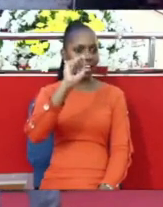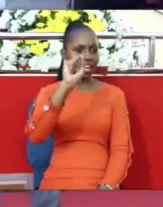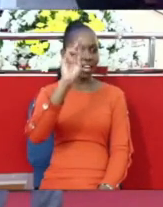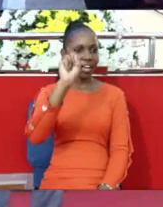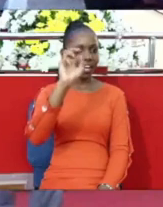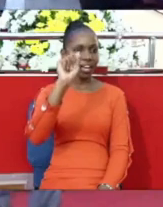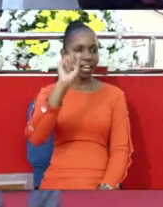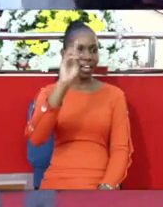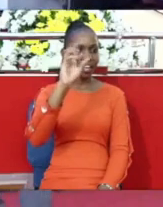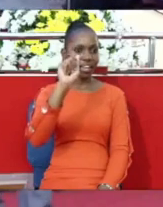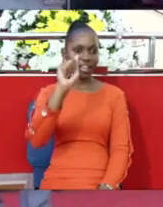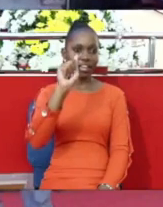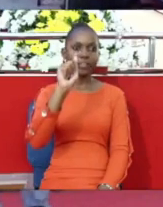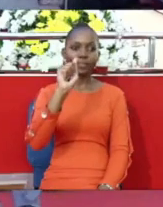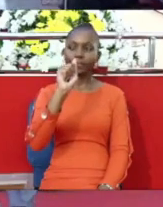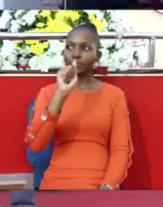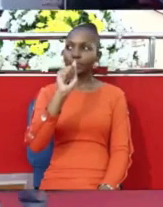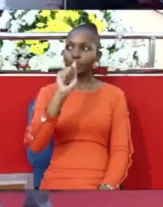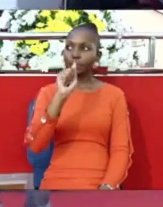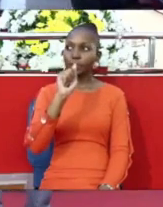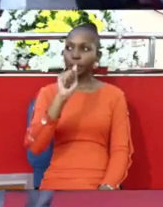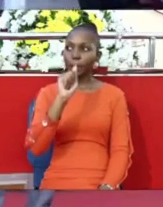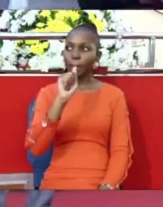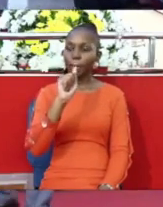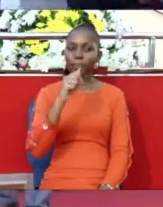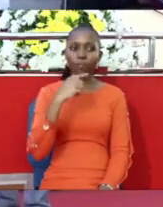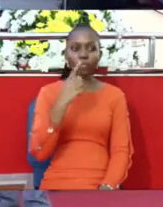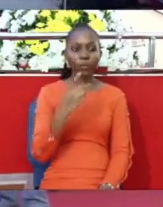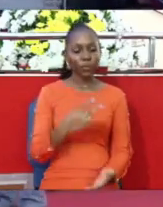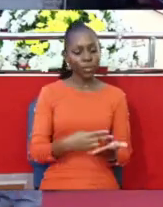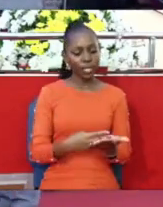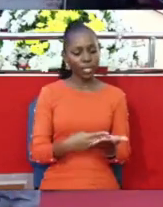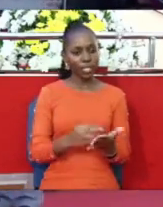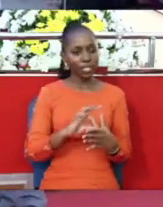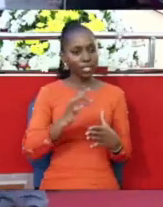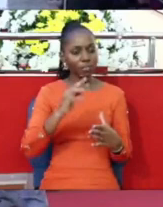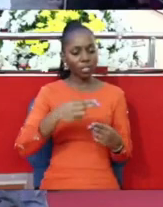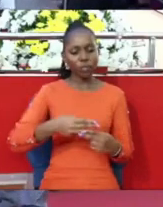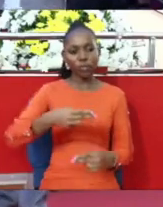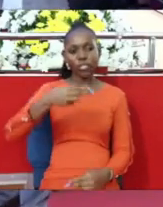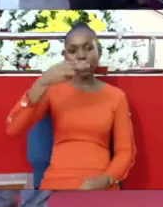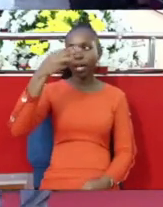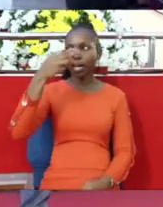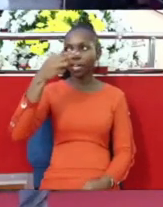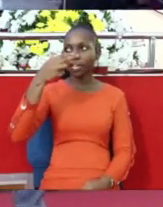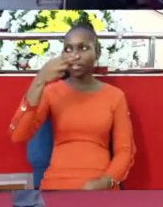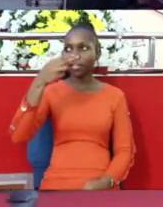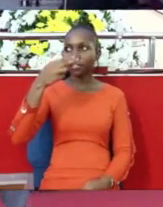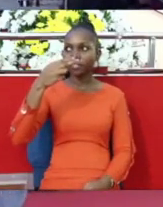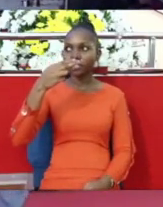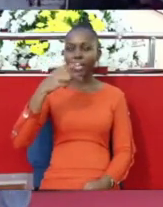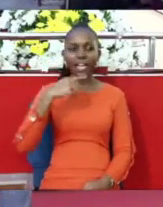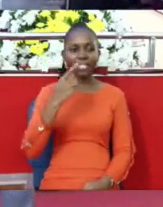spirit was high, wakati roho alikuwa juu, after praying for three languages, baada ya kuomba na lugha tatu, I went and said, hey